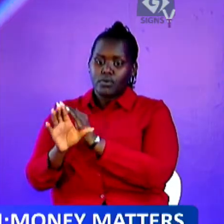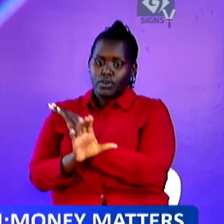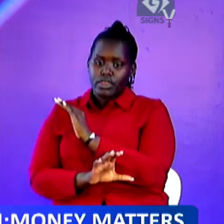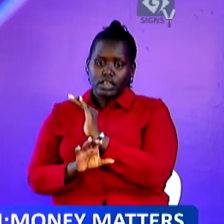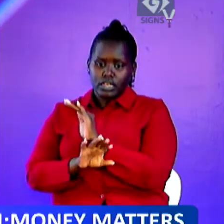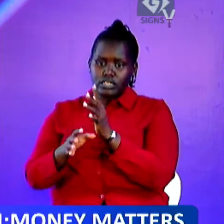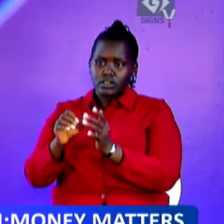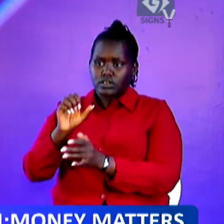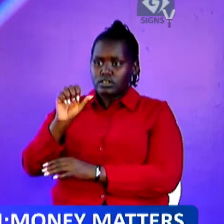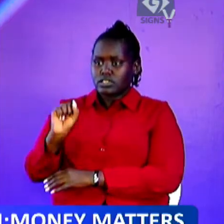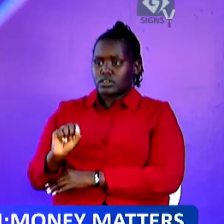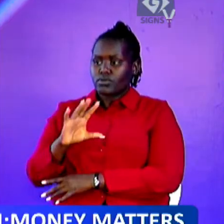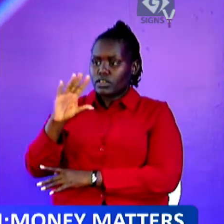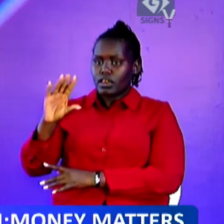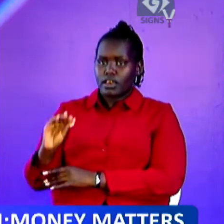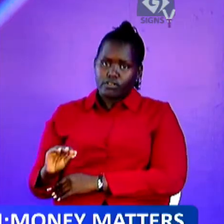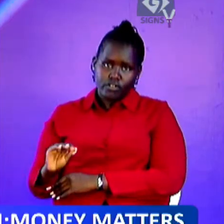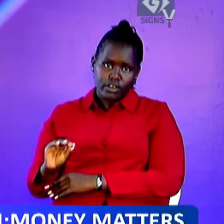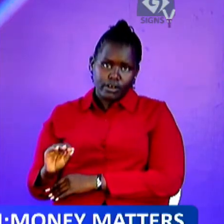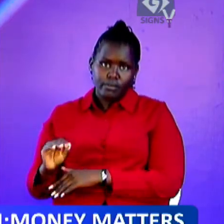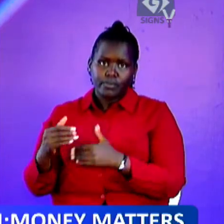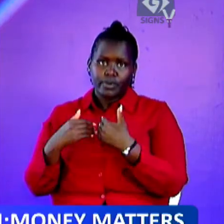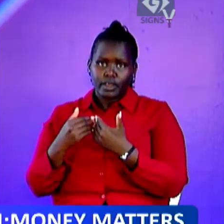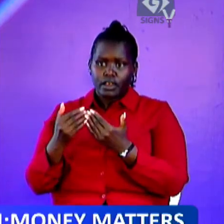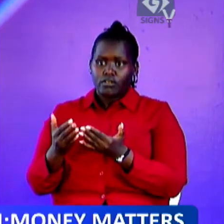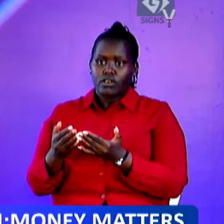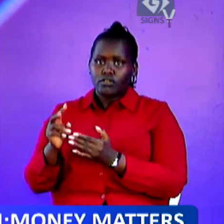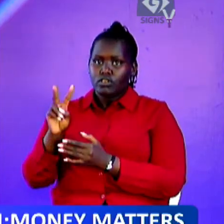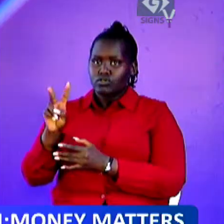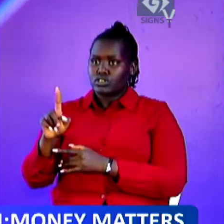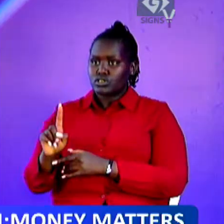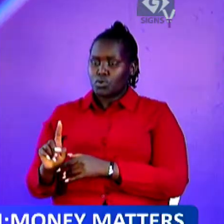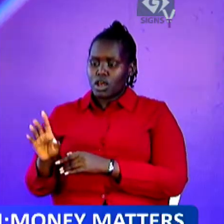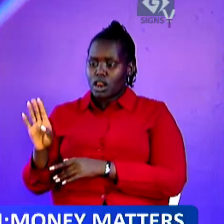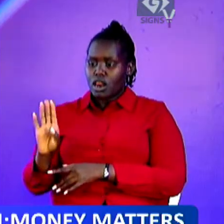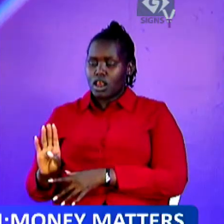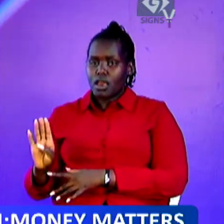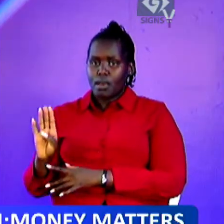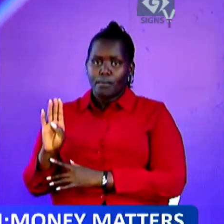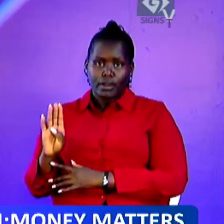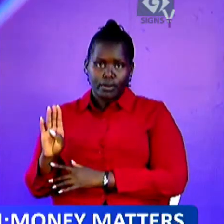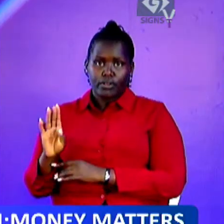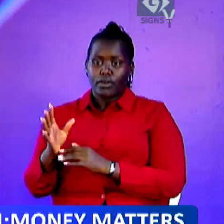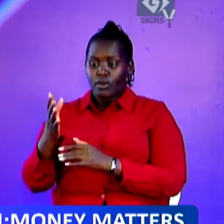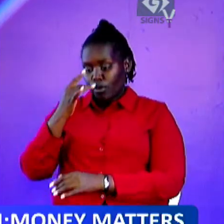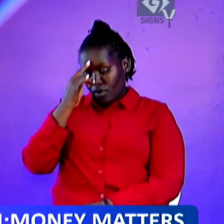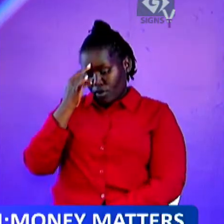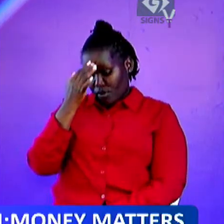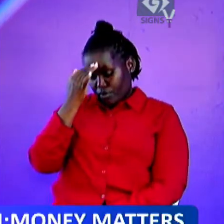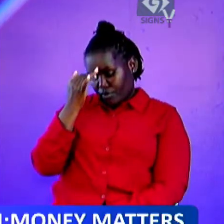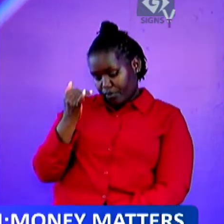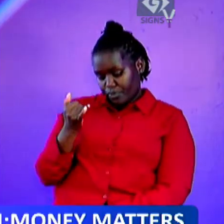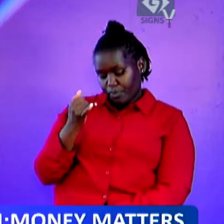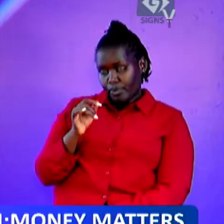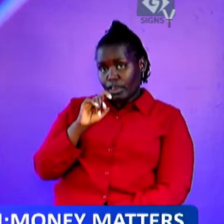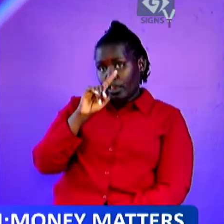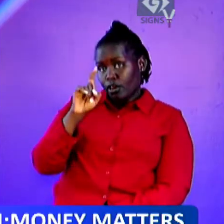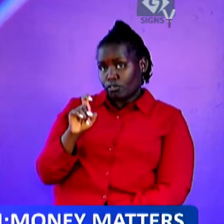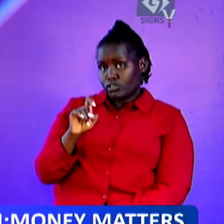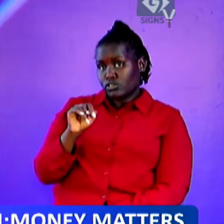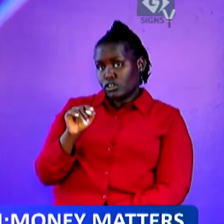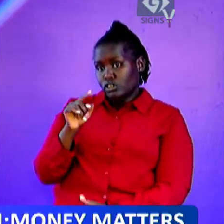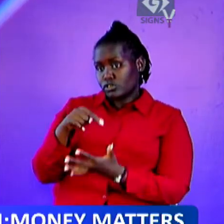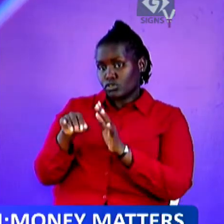as at 2023, you have the equivalent of 21 trillion Kenya shillings. Why? The question should be, why are